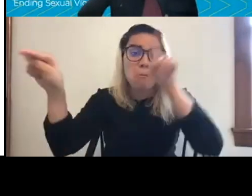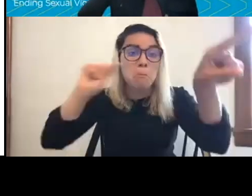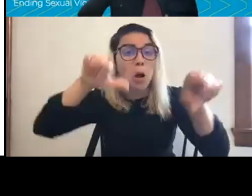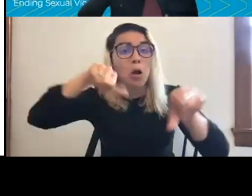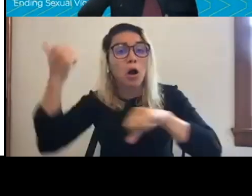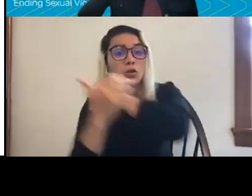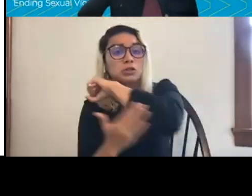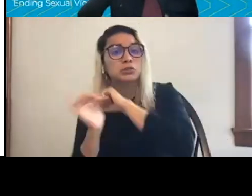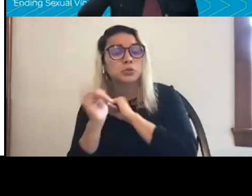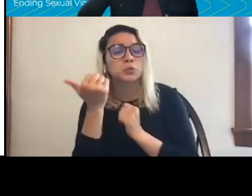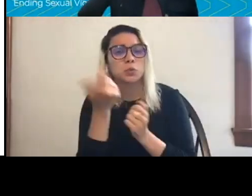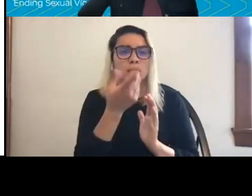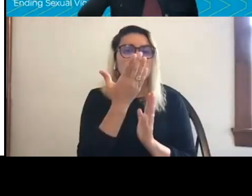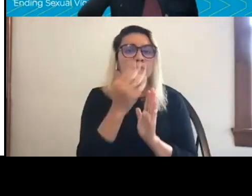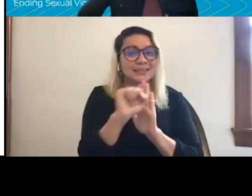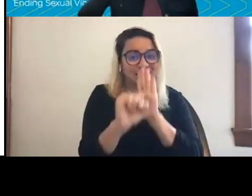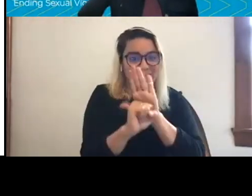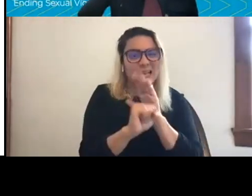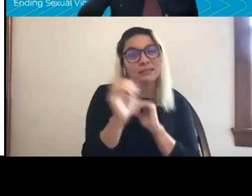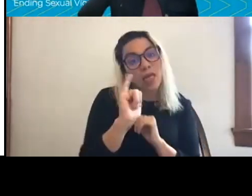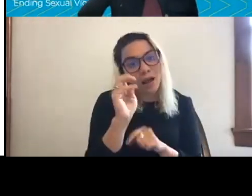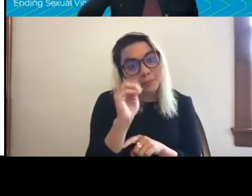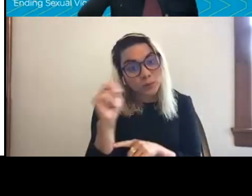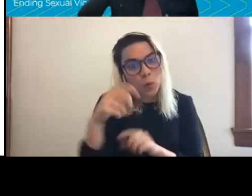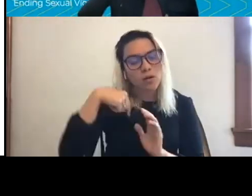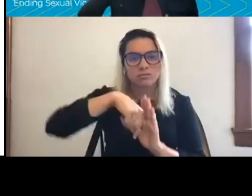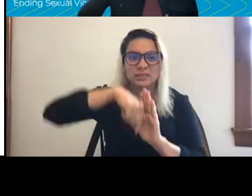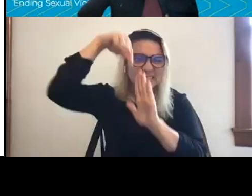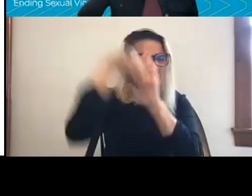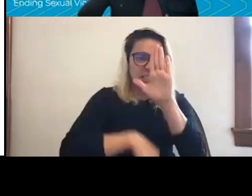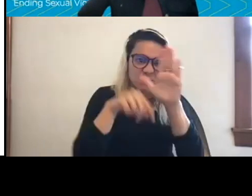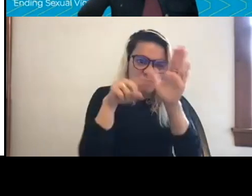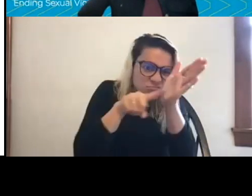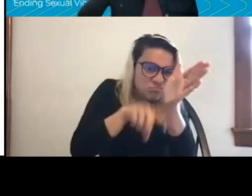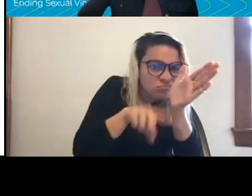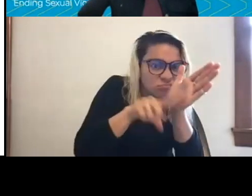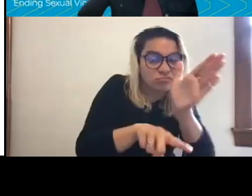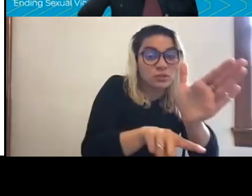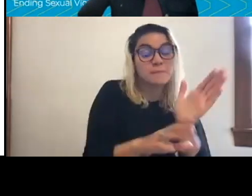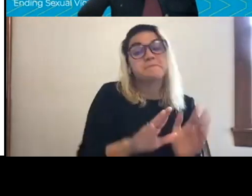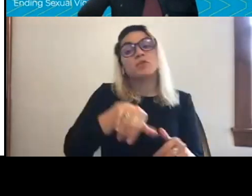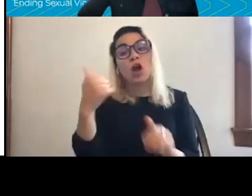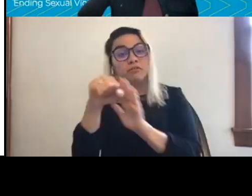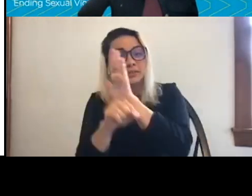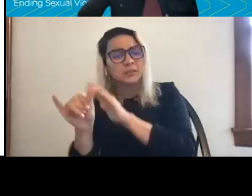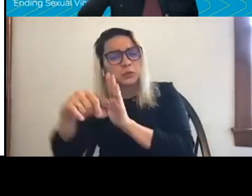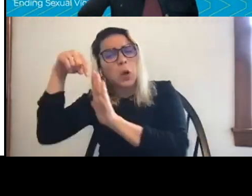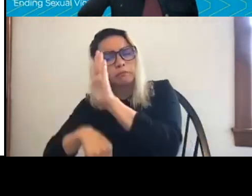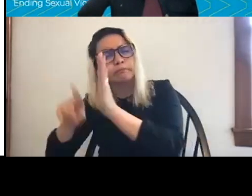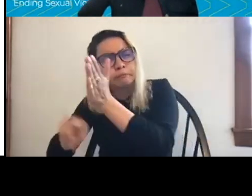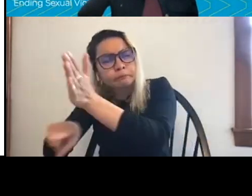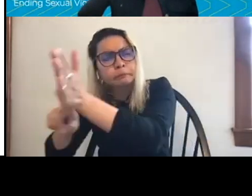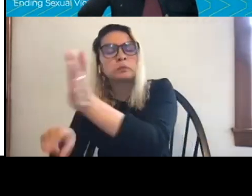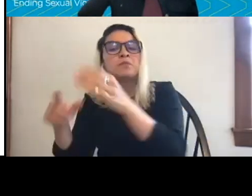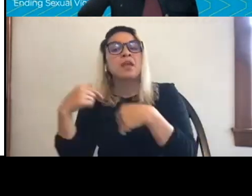bunch of states, including in Minnesota. And then we've done a bunch of reiterations of this by implementing it and getting